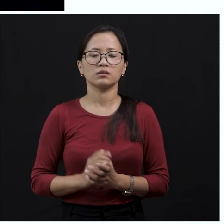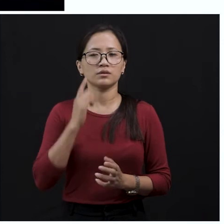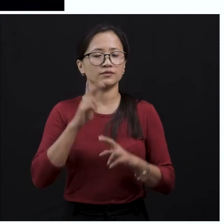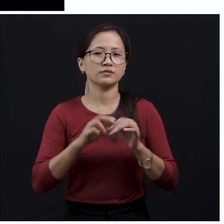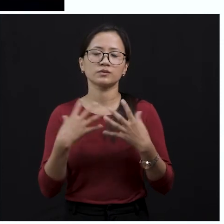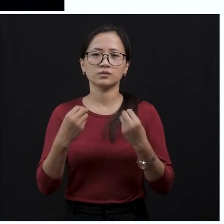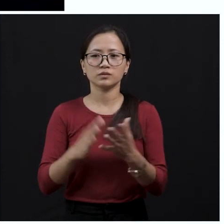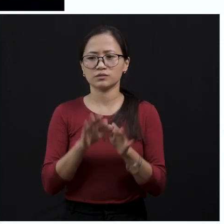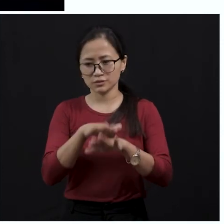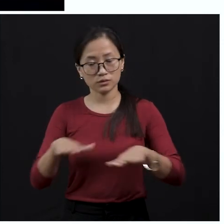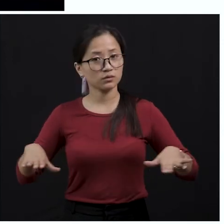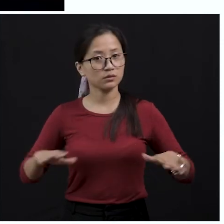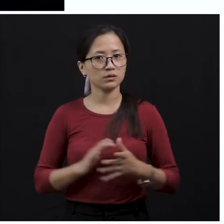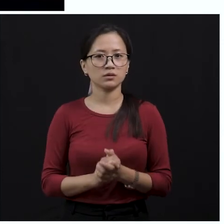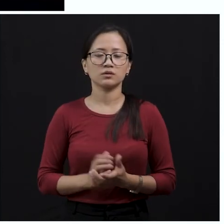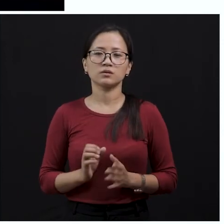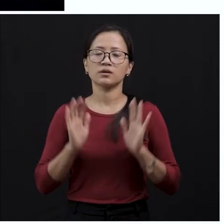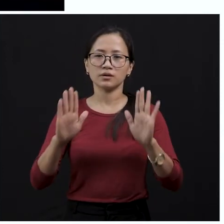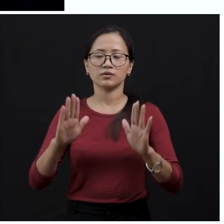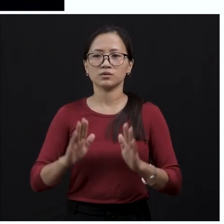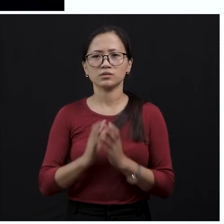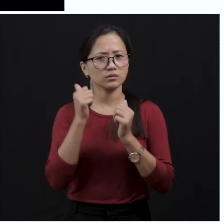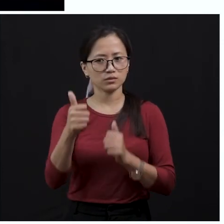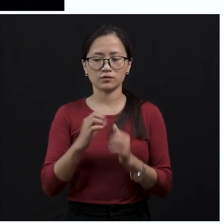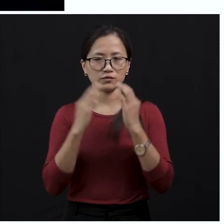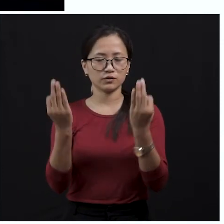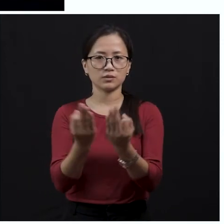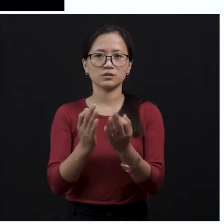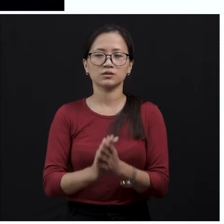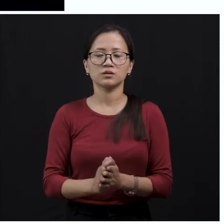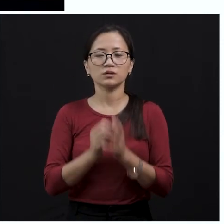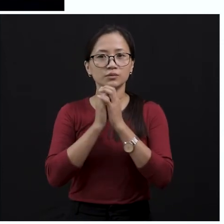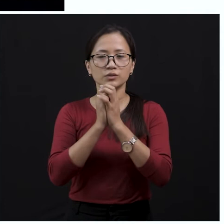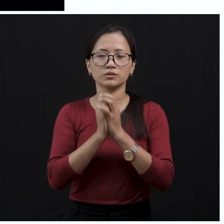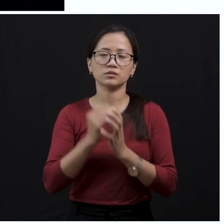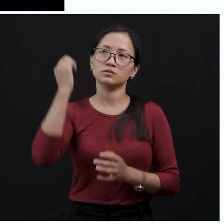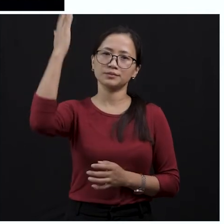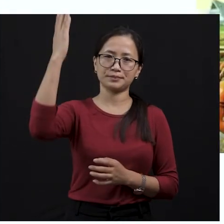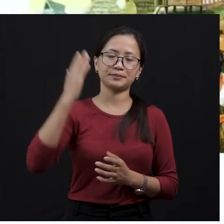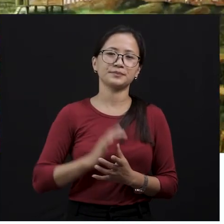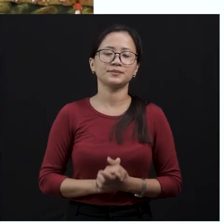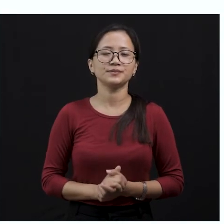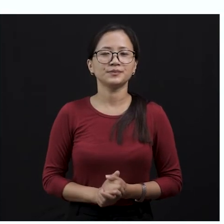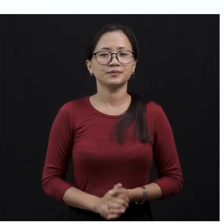want children or if they want to have a good family, then they used to pray to these gods.